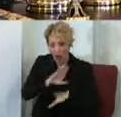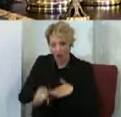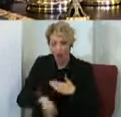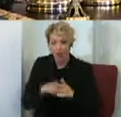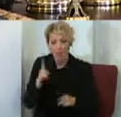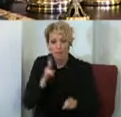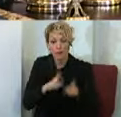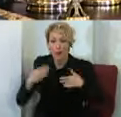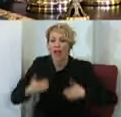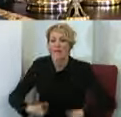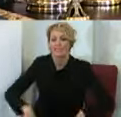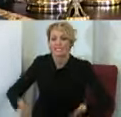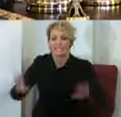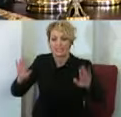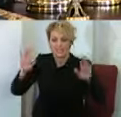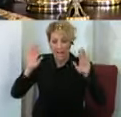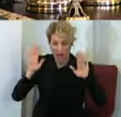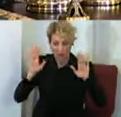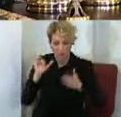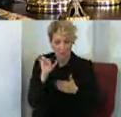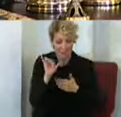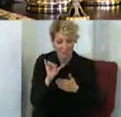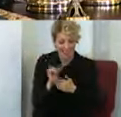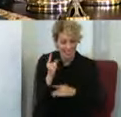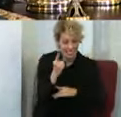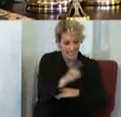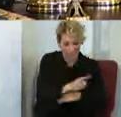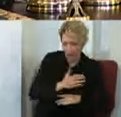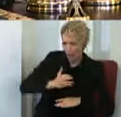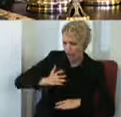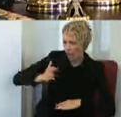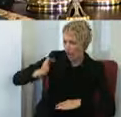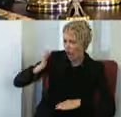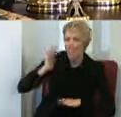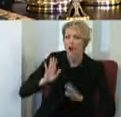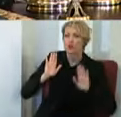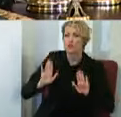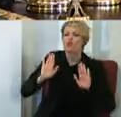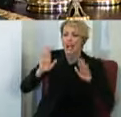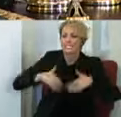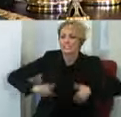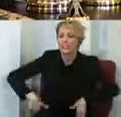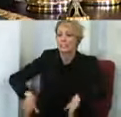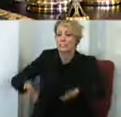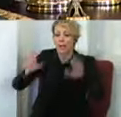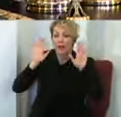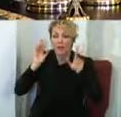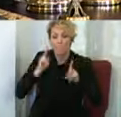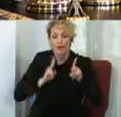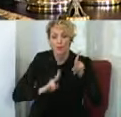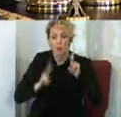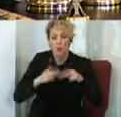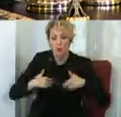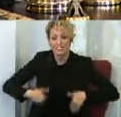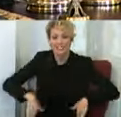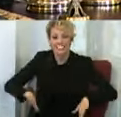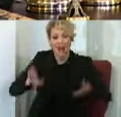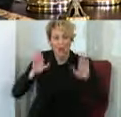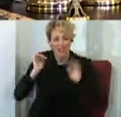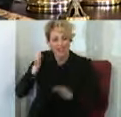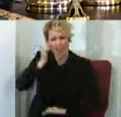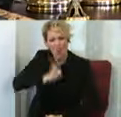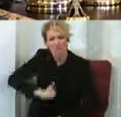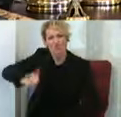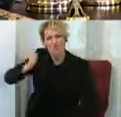have sacrificed from that day, from the great sacrifice, to all of those who sacrifice for us every